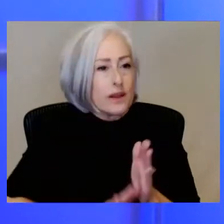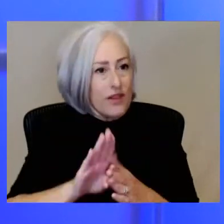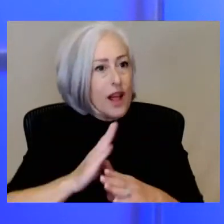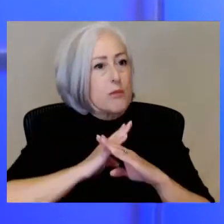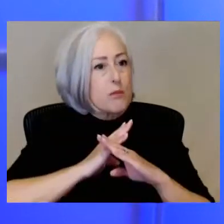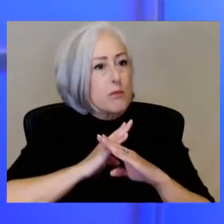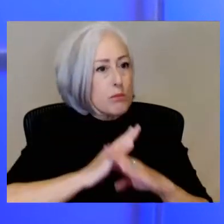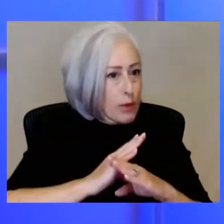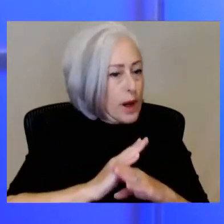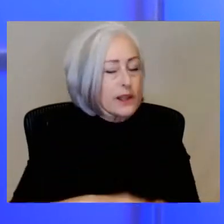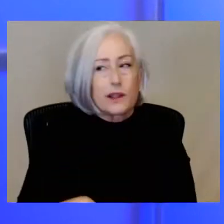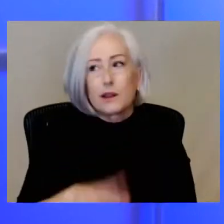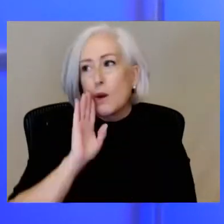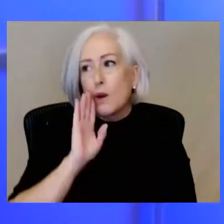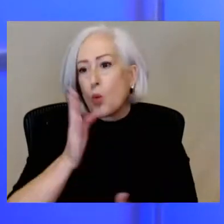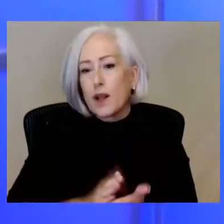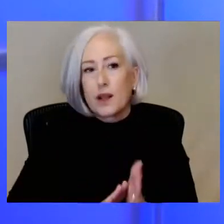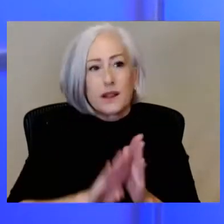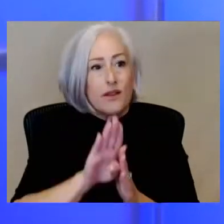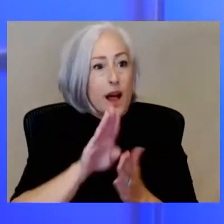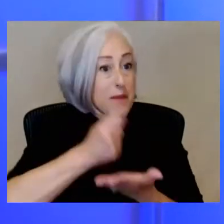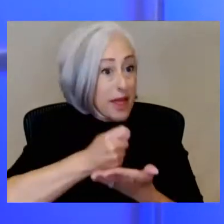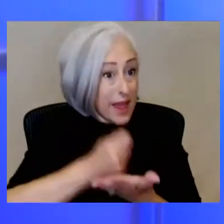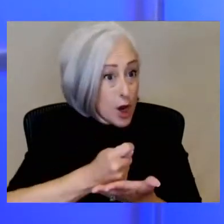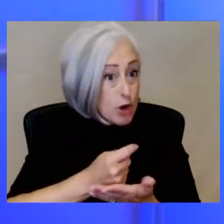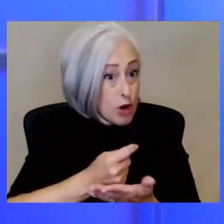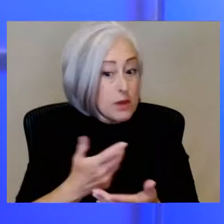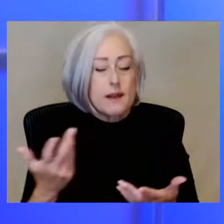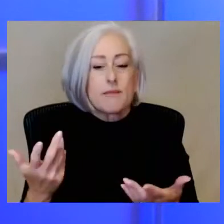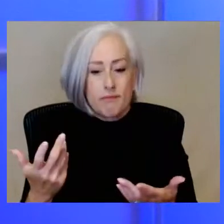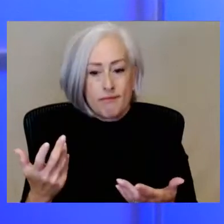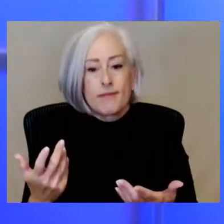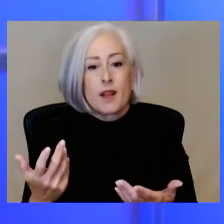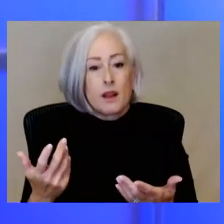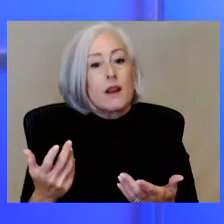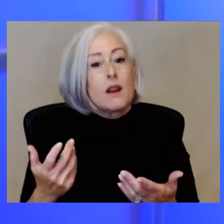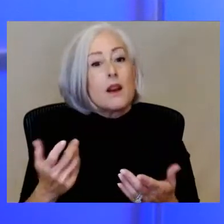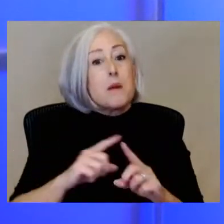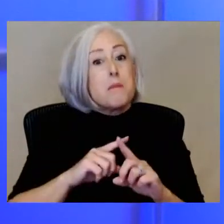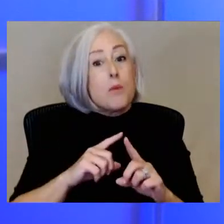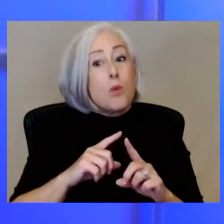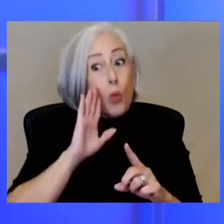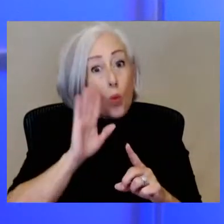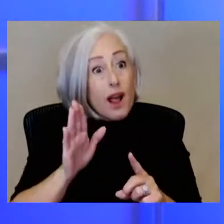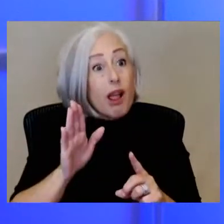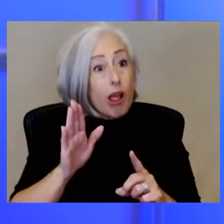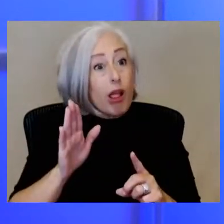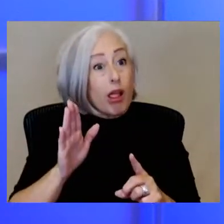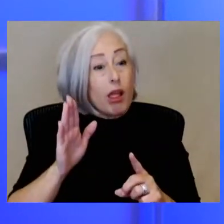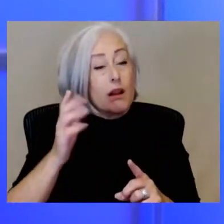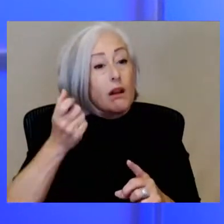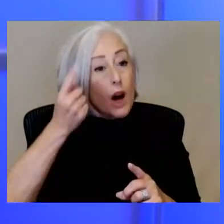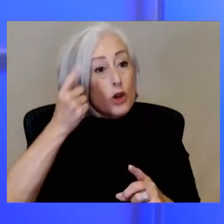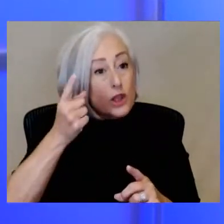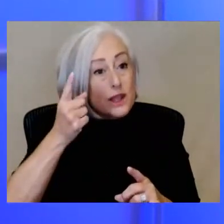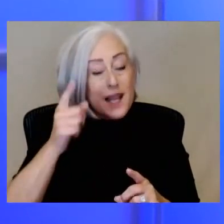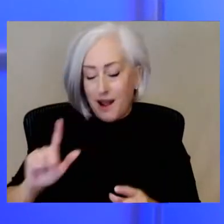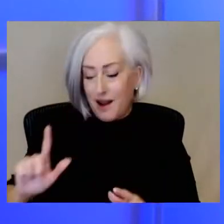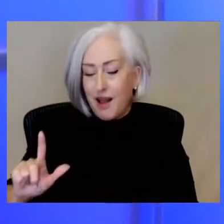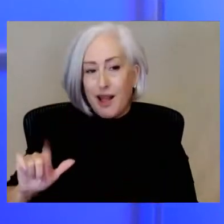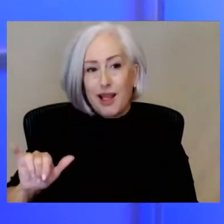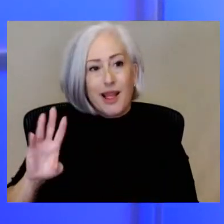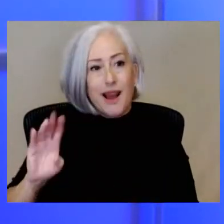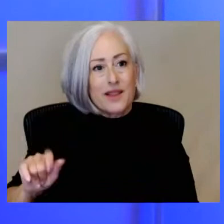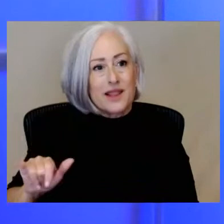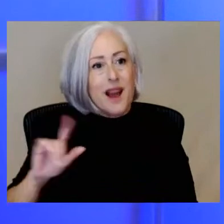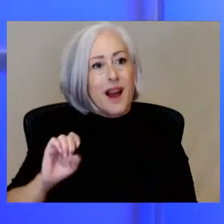therapies, we believe. And we also are going to understand better and better how to use lifestyle. And so I just say,